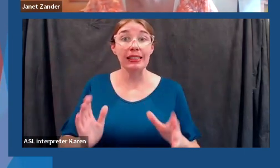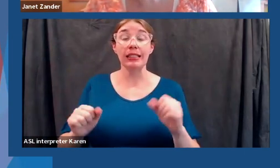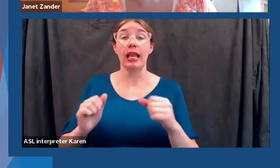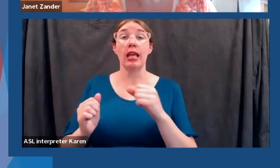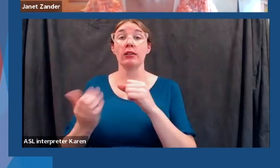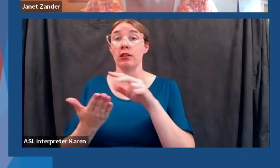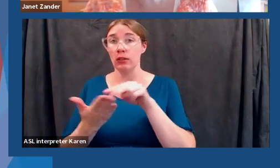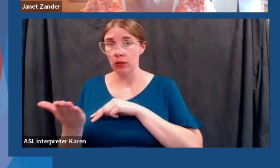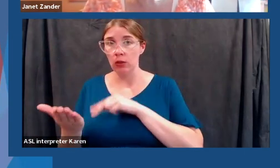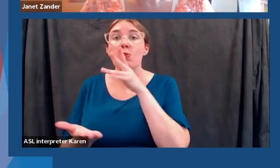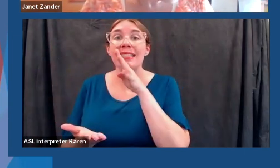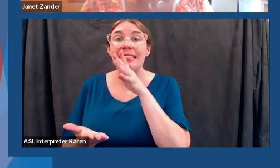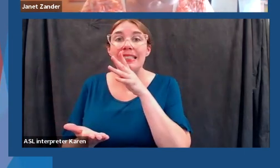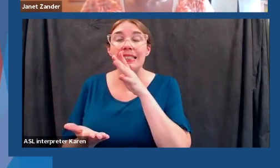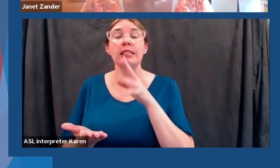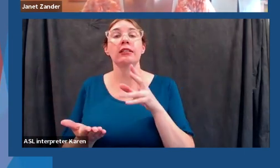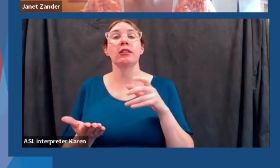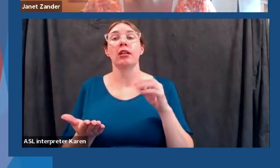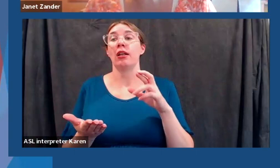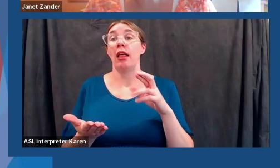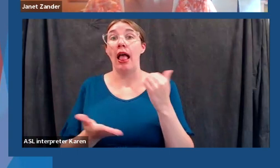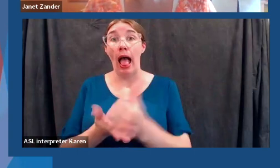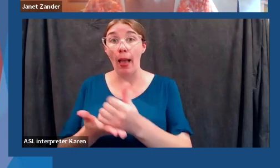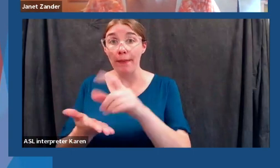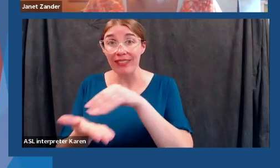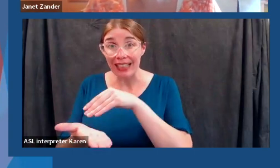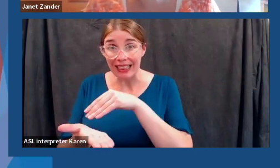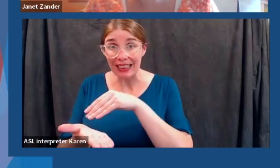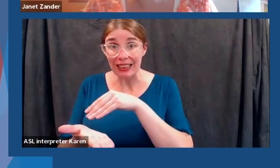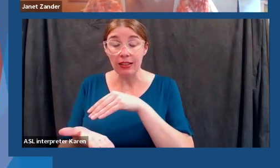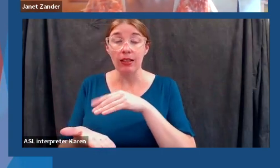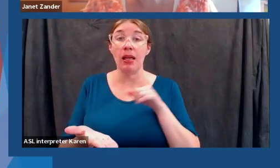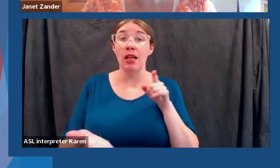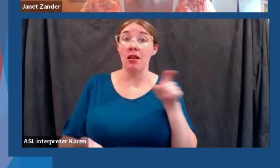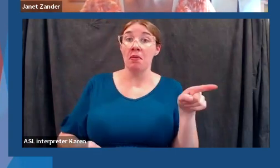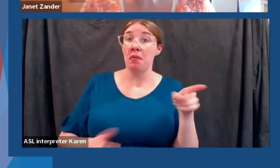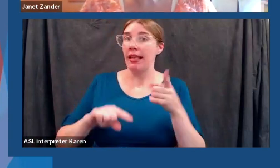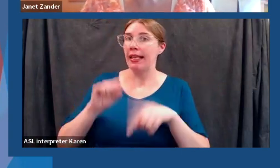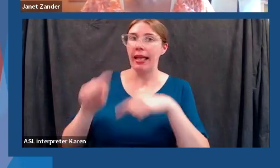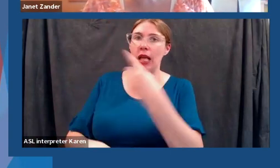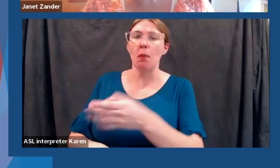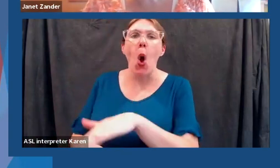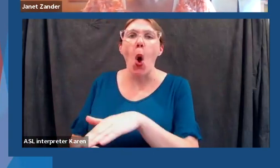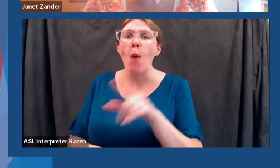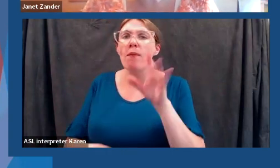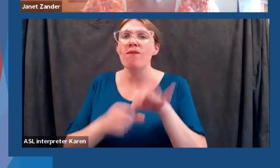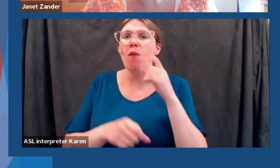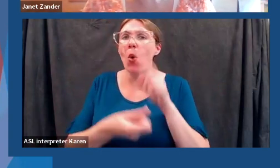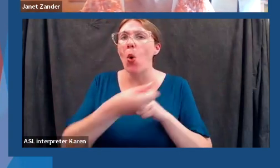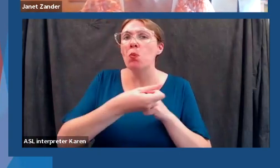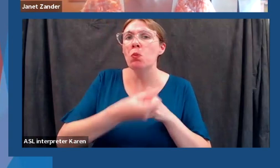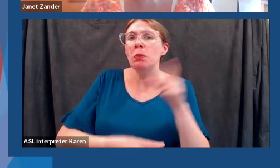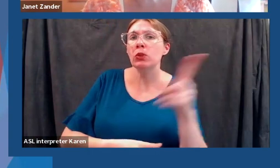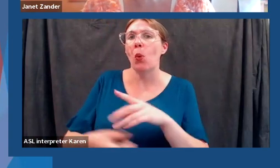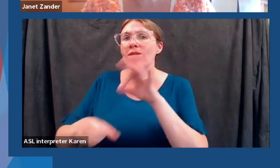their direction, but in no uncertain terms would they be able to tell the person how to vote or to comment on